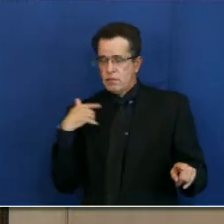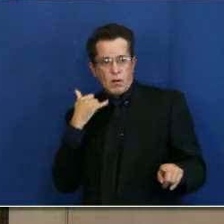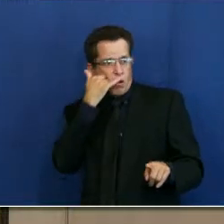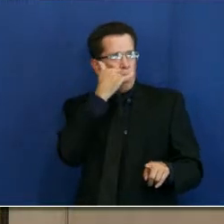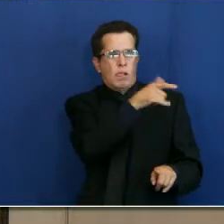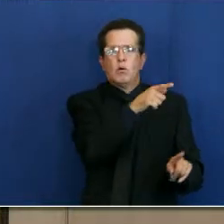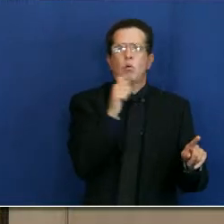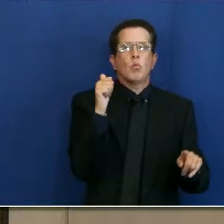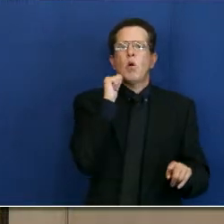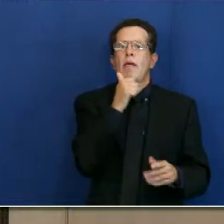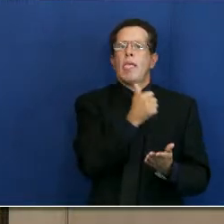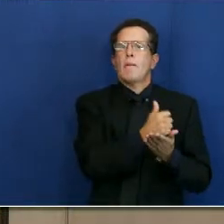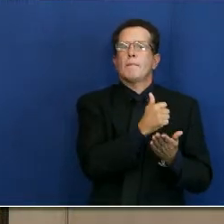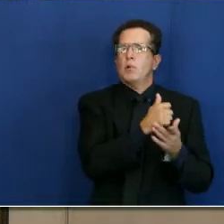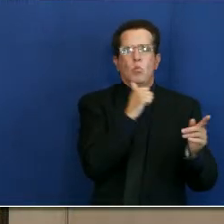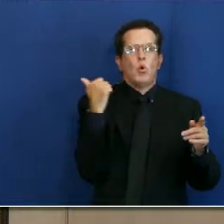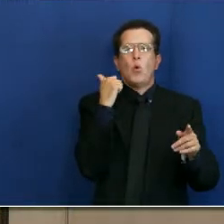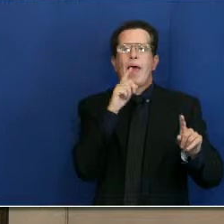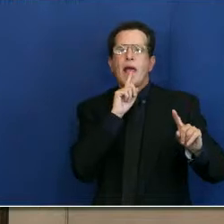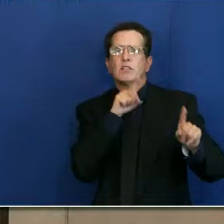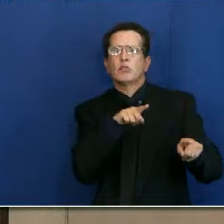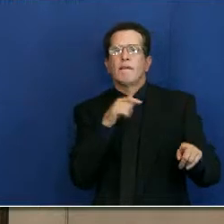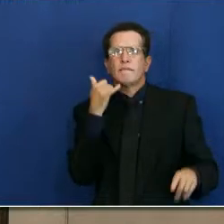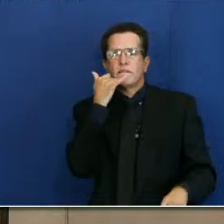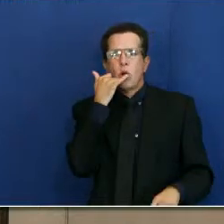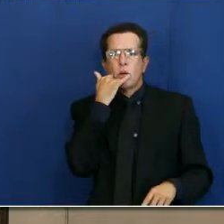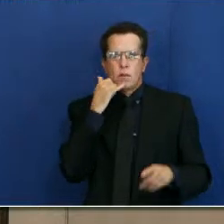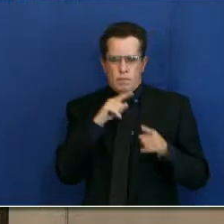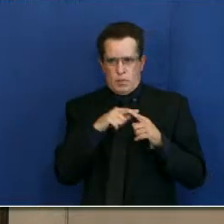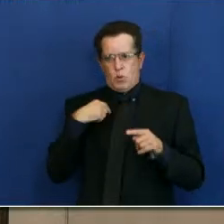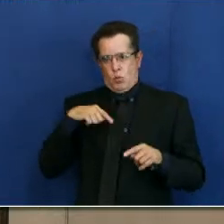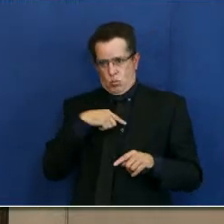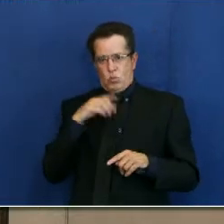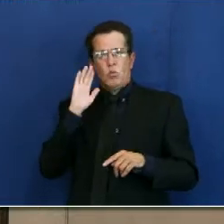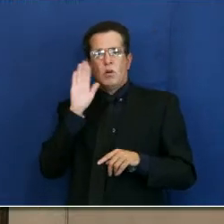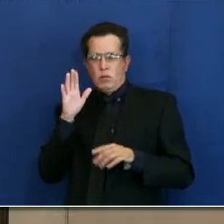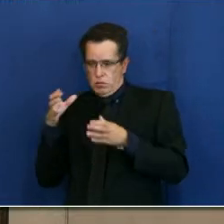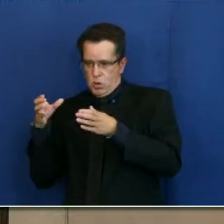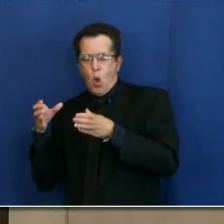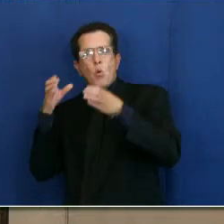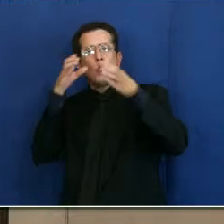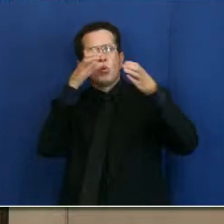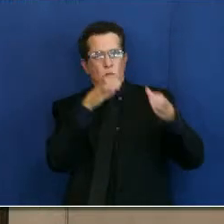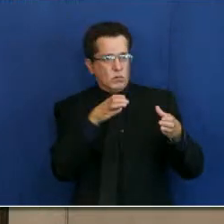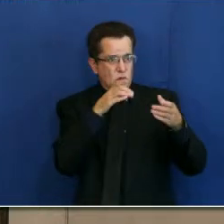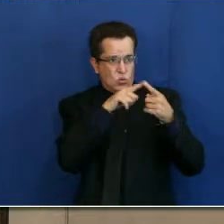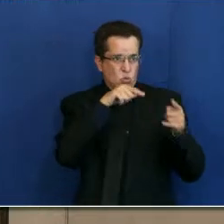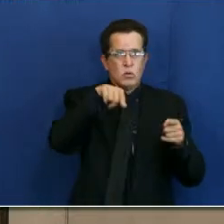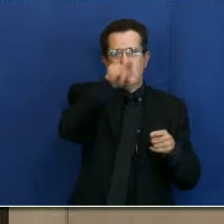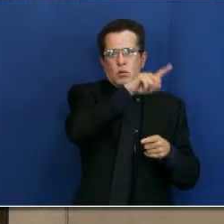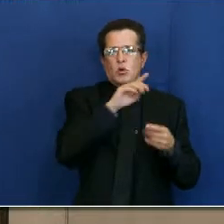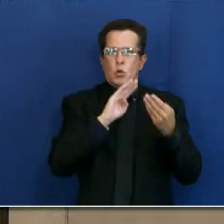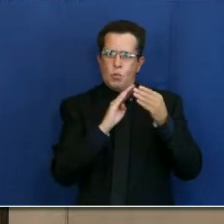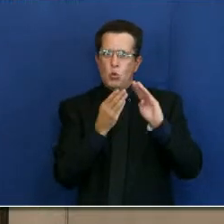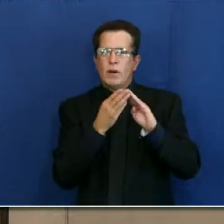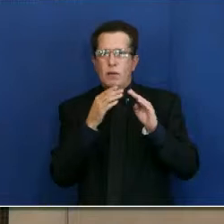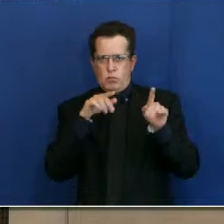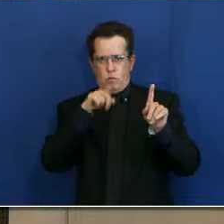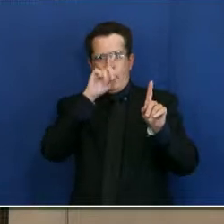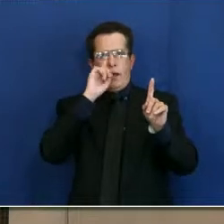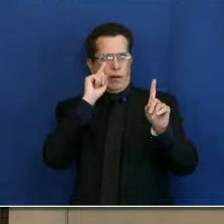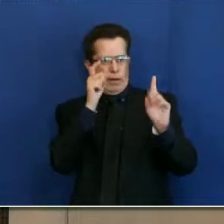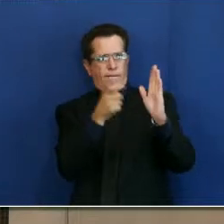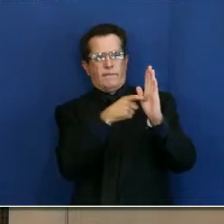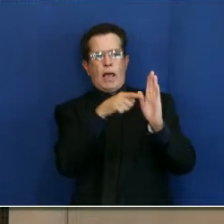them. We are going to utilize our promoters to go out into the community and identify individuals